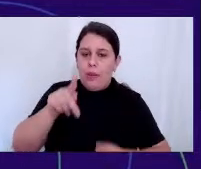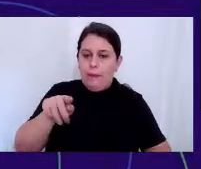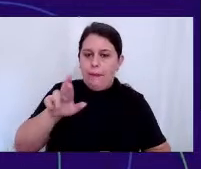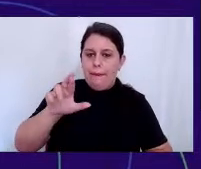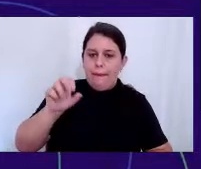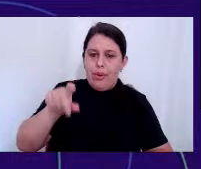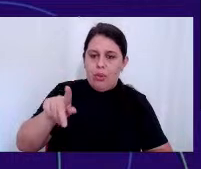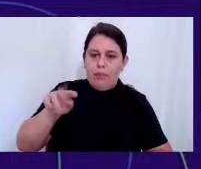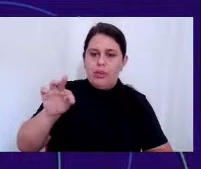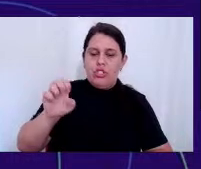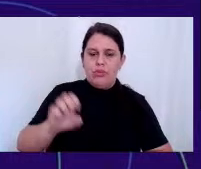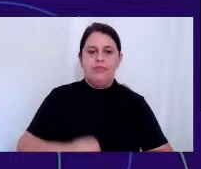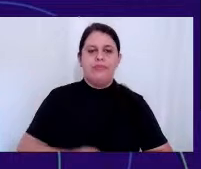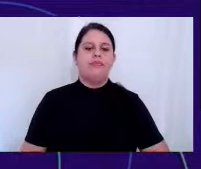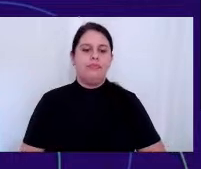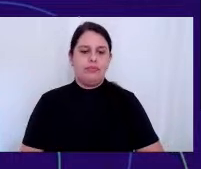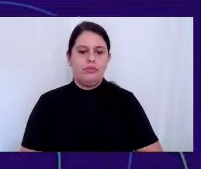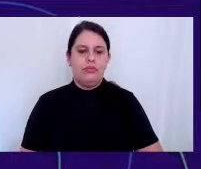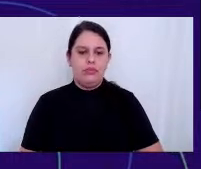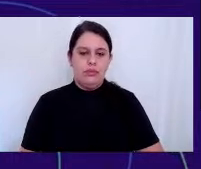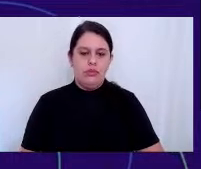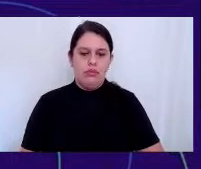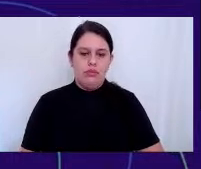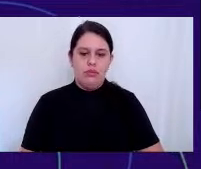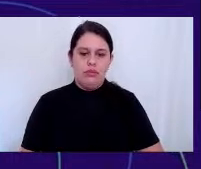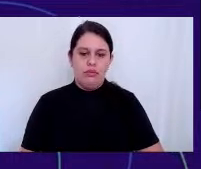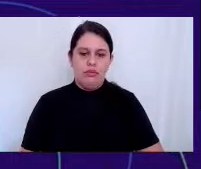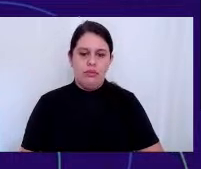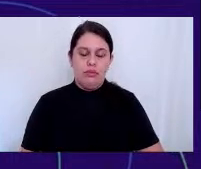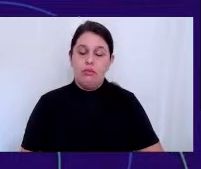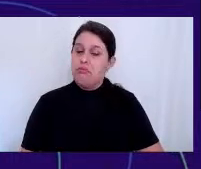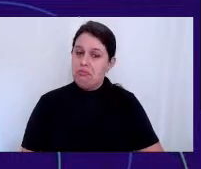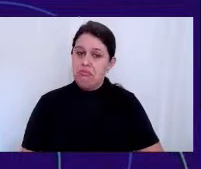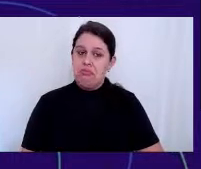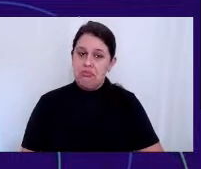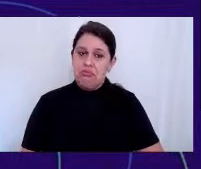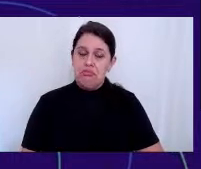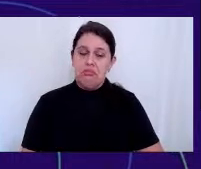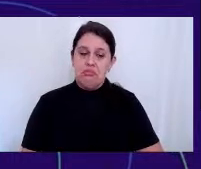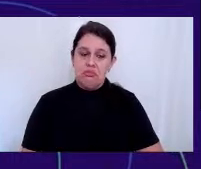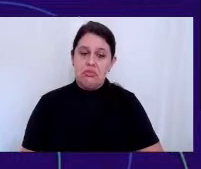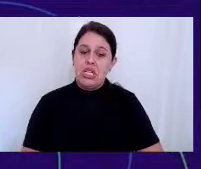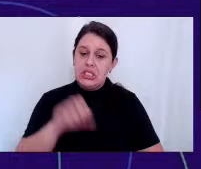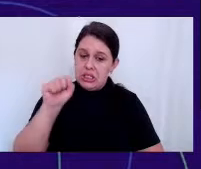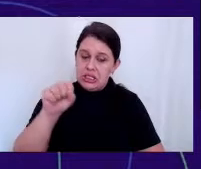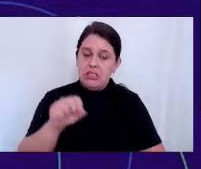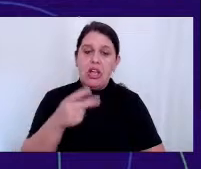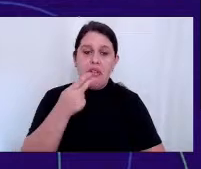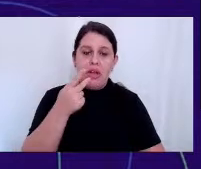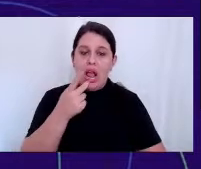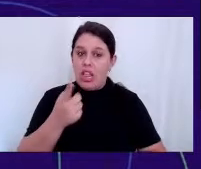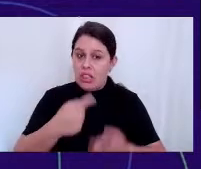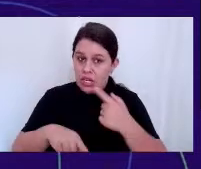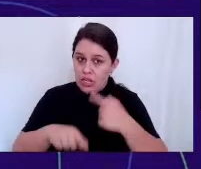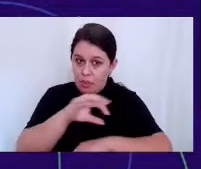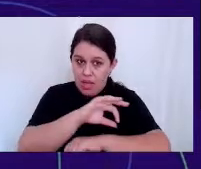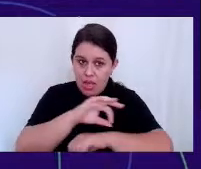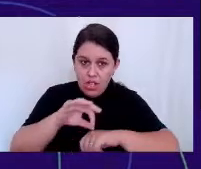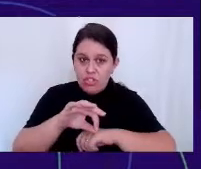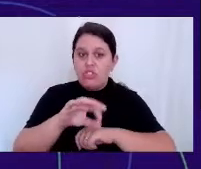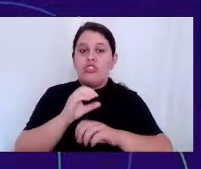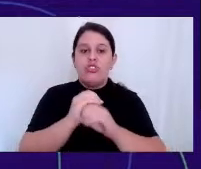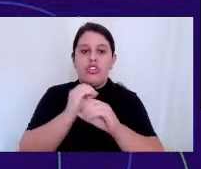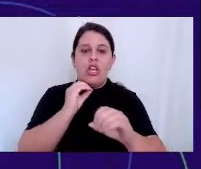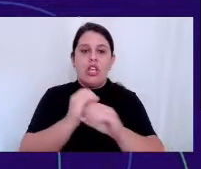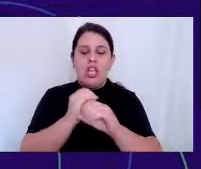Yeah. And, to say become a prompt engineer may sound very sophisticated, but my advice to you is